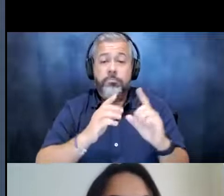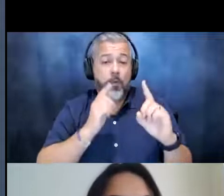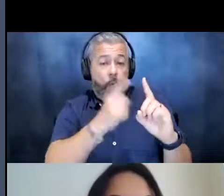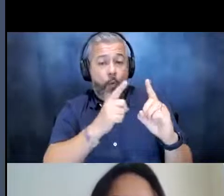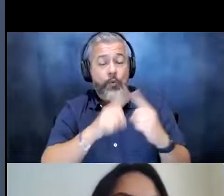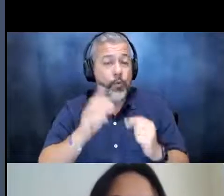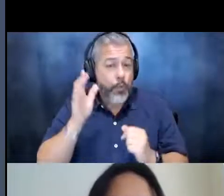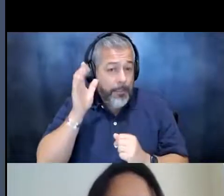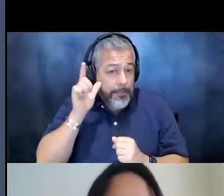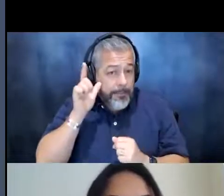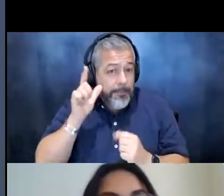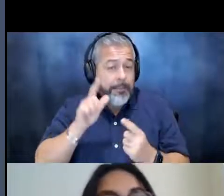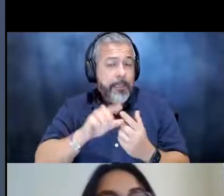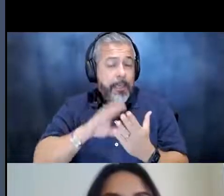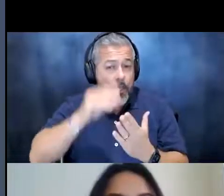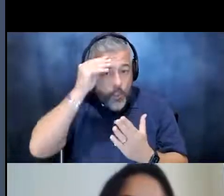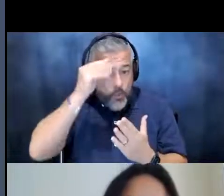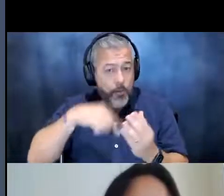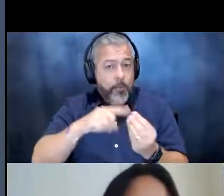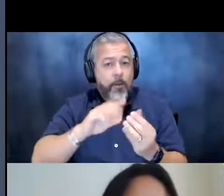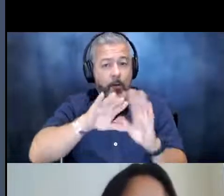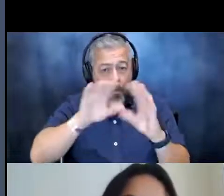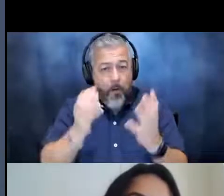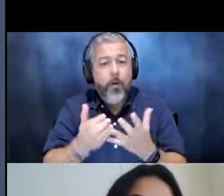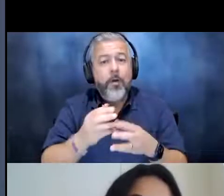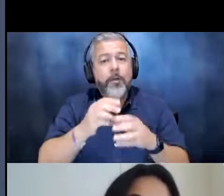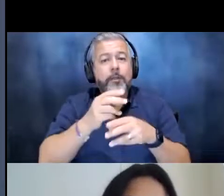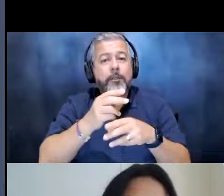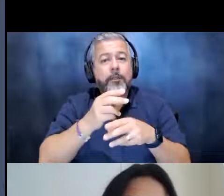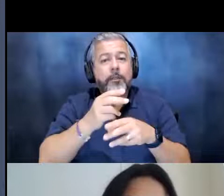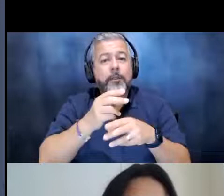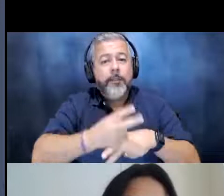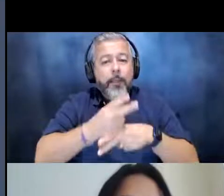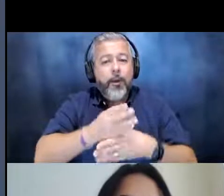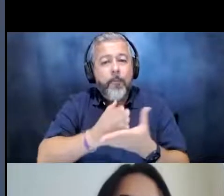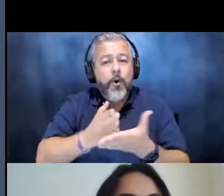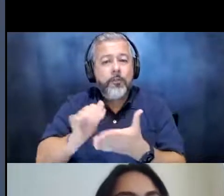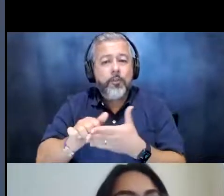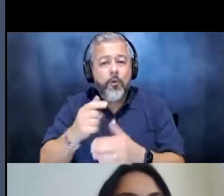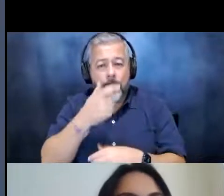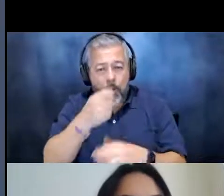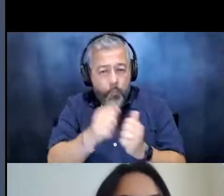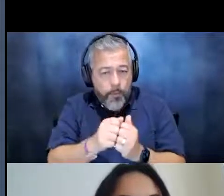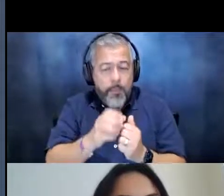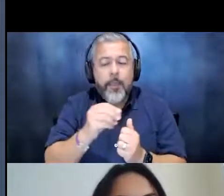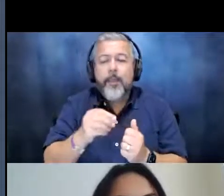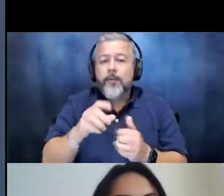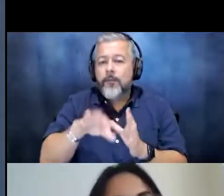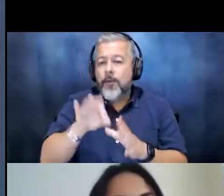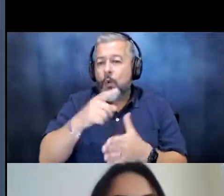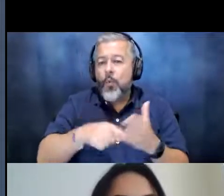listen and to learn about all the childcare pieces that you're involved in, and to know what are your needs and